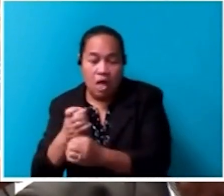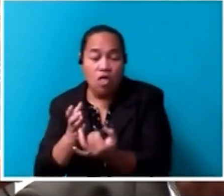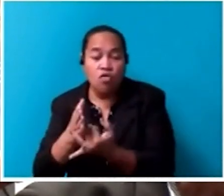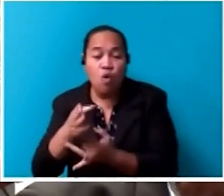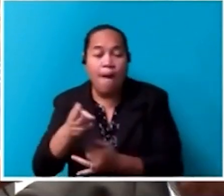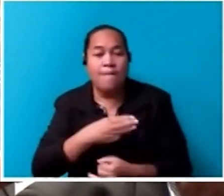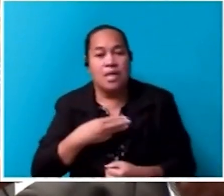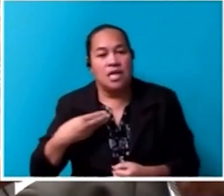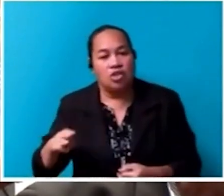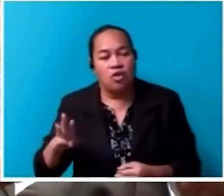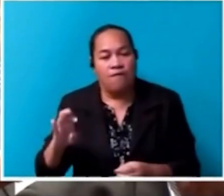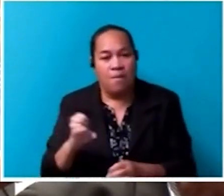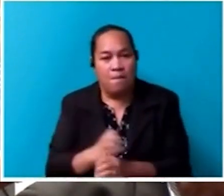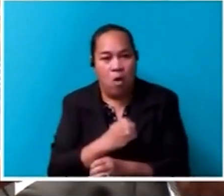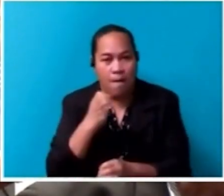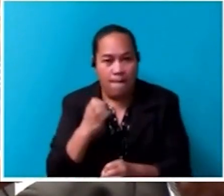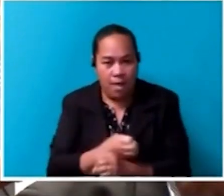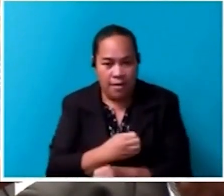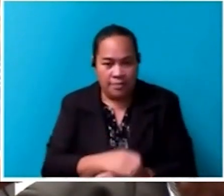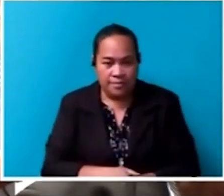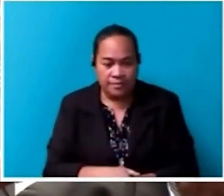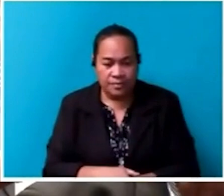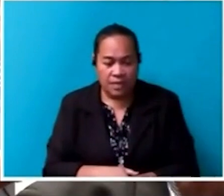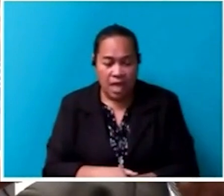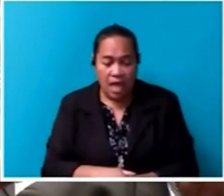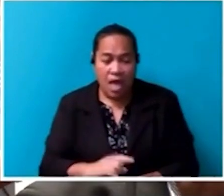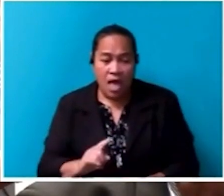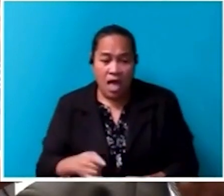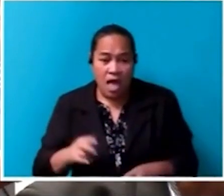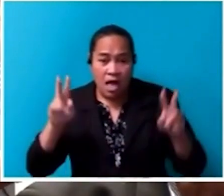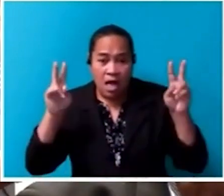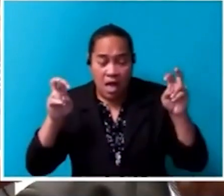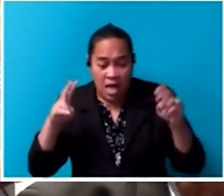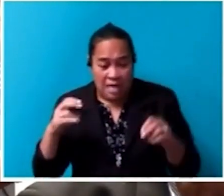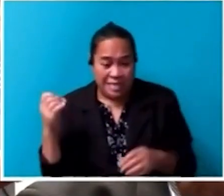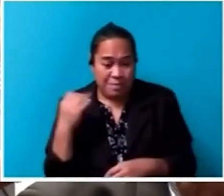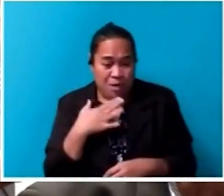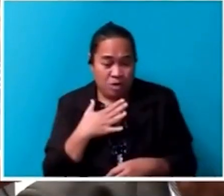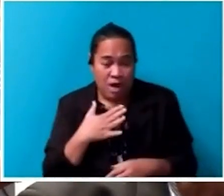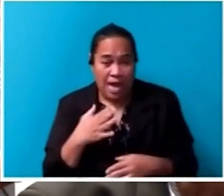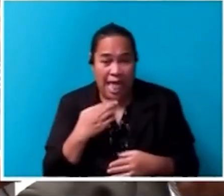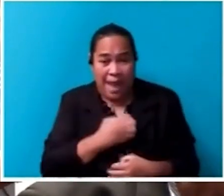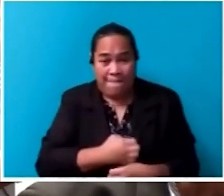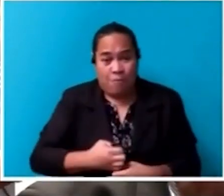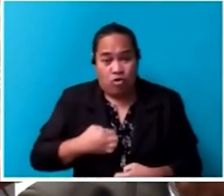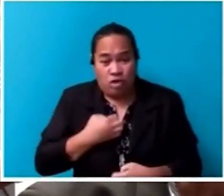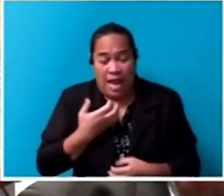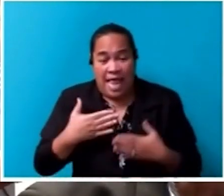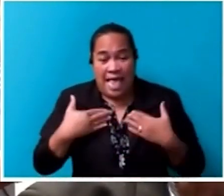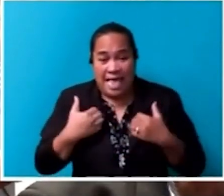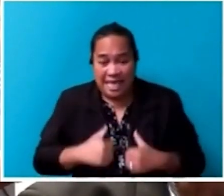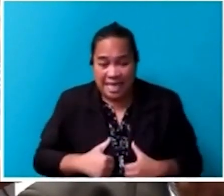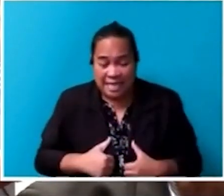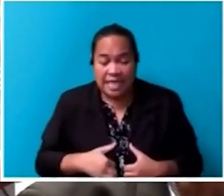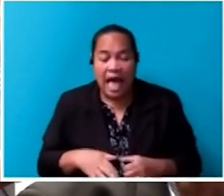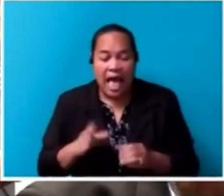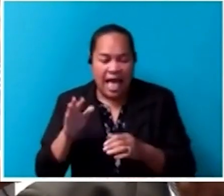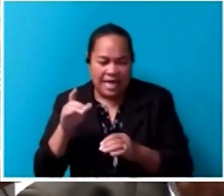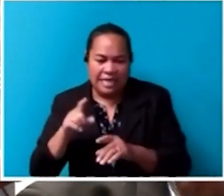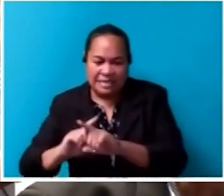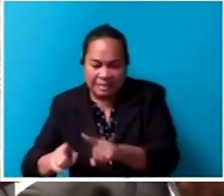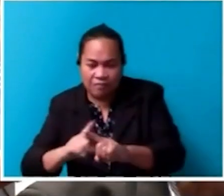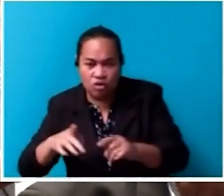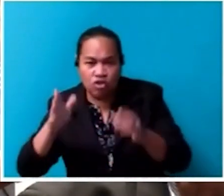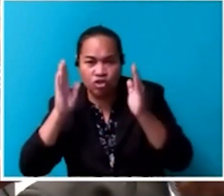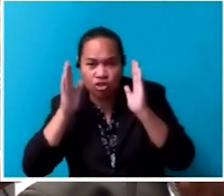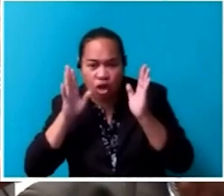of Employment. On spiritual and emotional healing, faith-based organizations played a